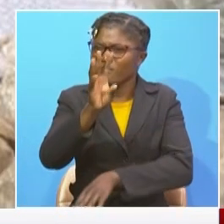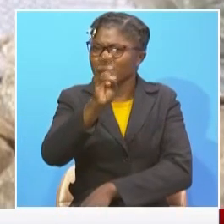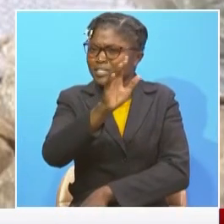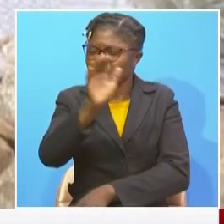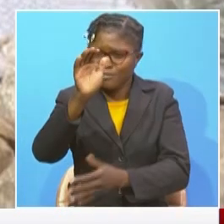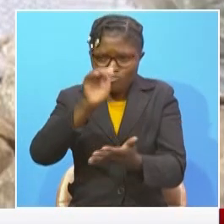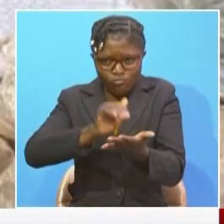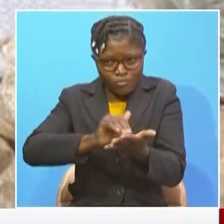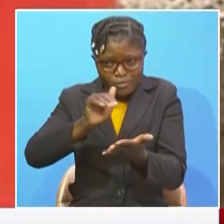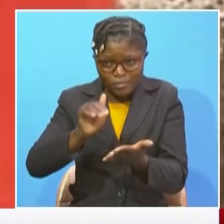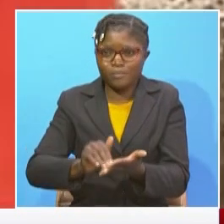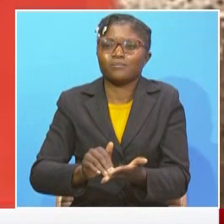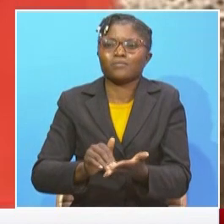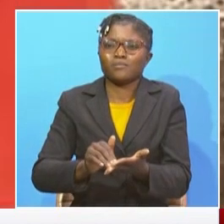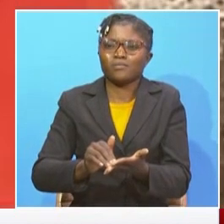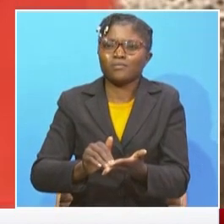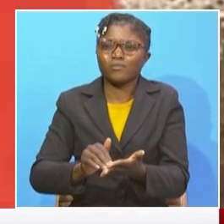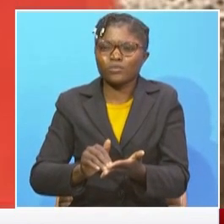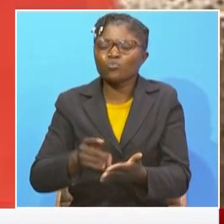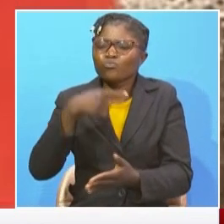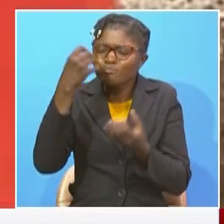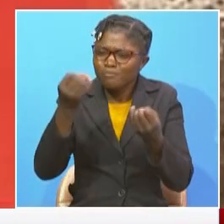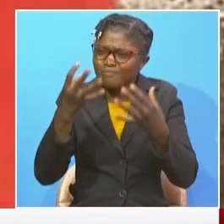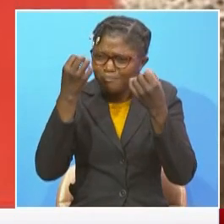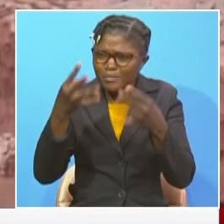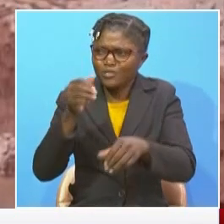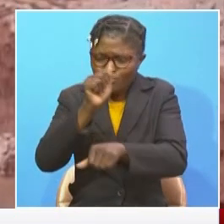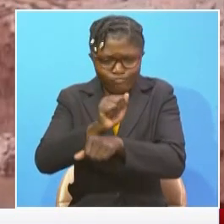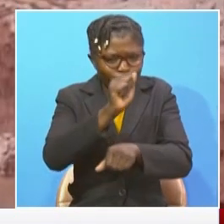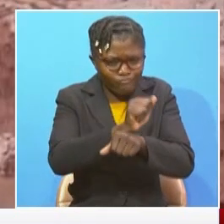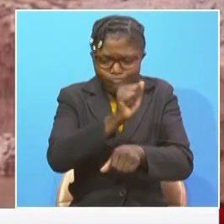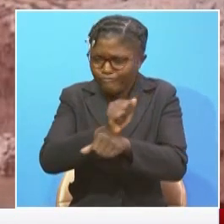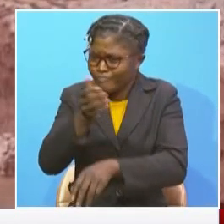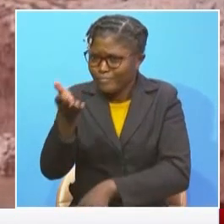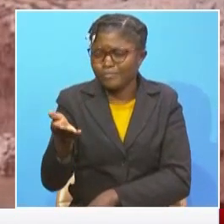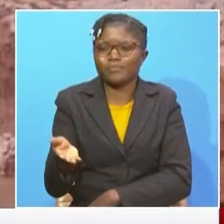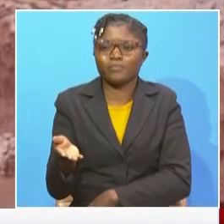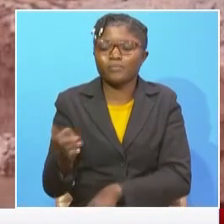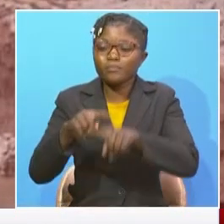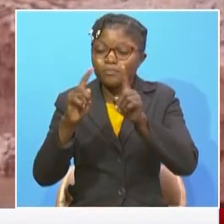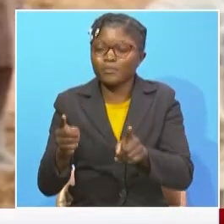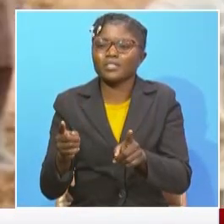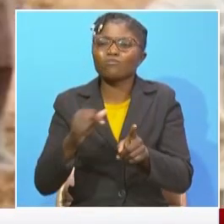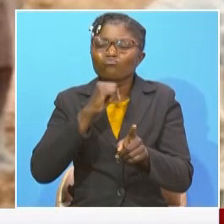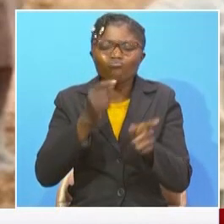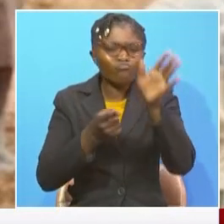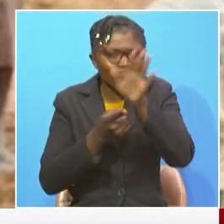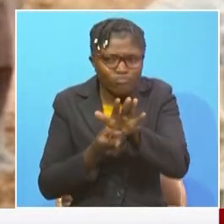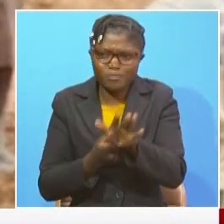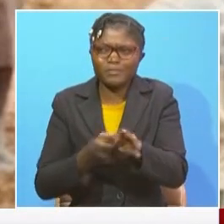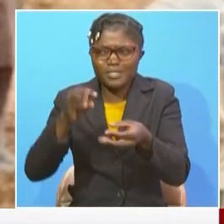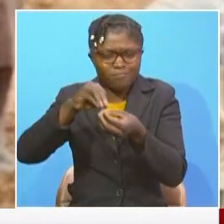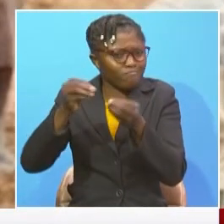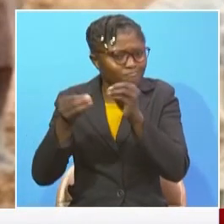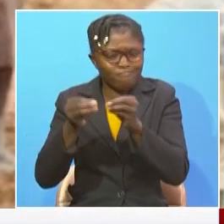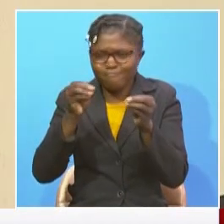600,000 artisanal miners who are mainly operating illegally, the sector remains unexploited for a number